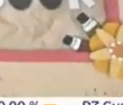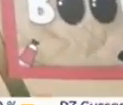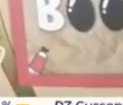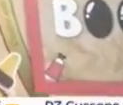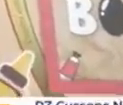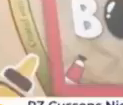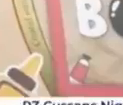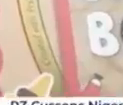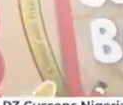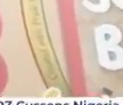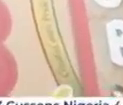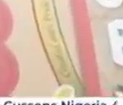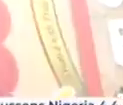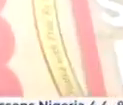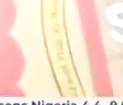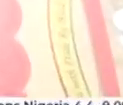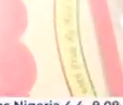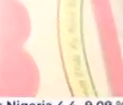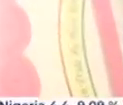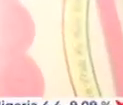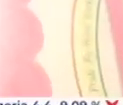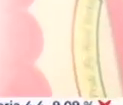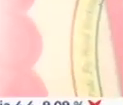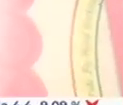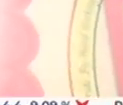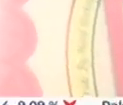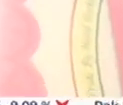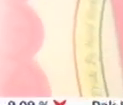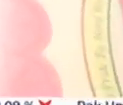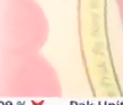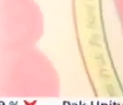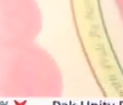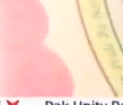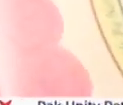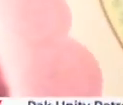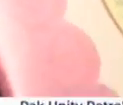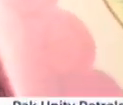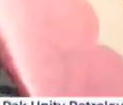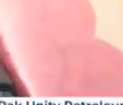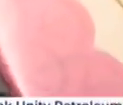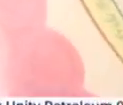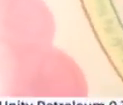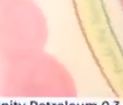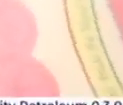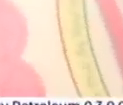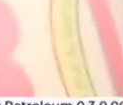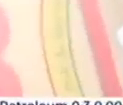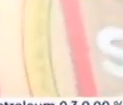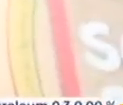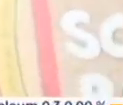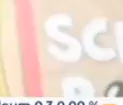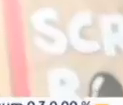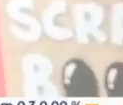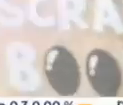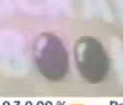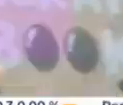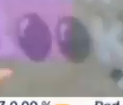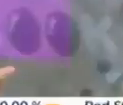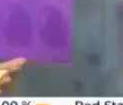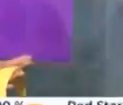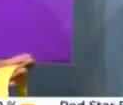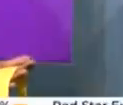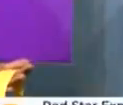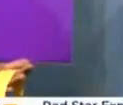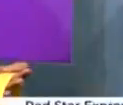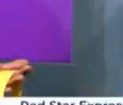can easily translate to the younger child. So I know that a lot of schools have been able to transition to online learning, but